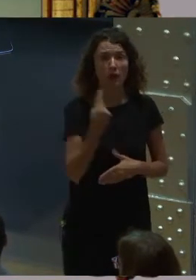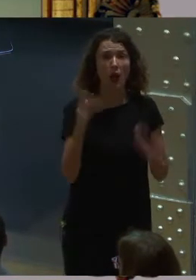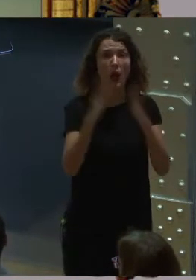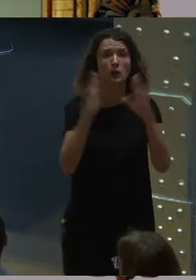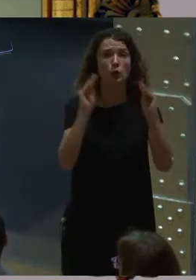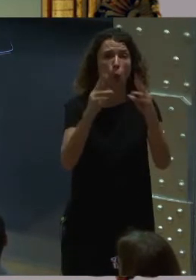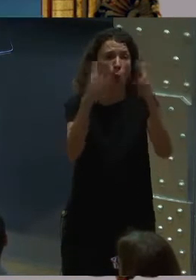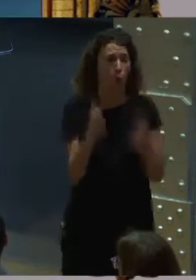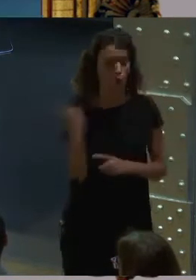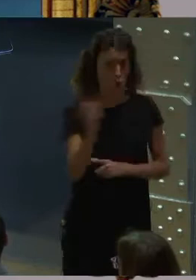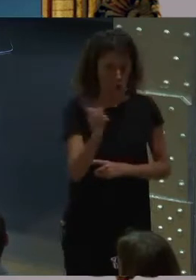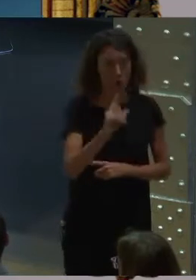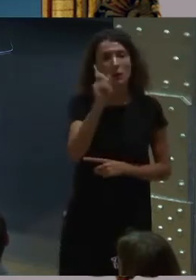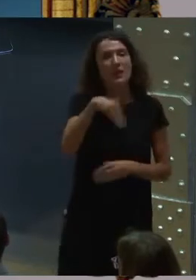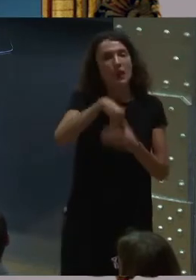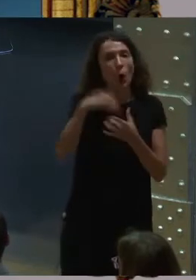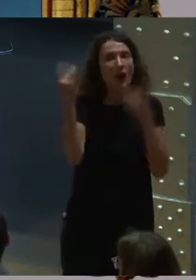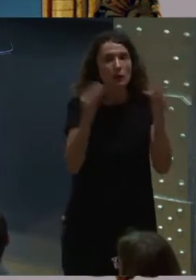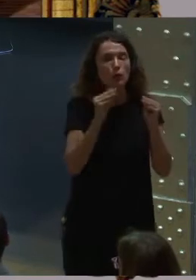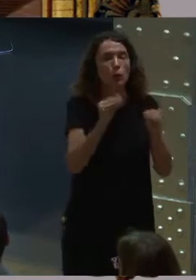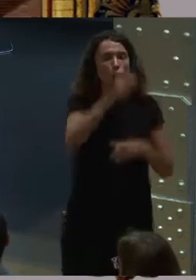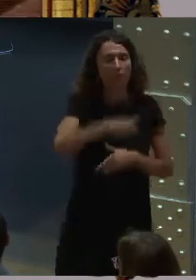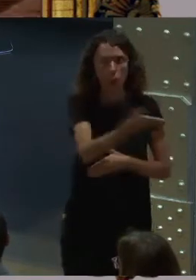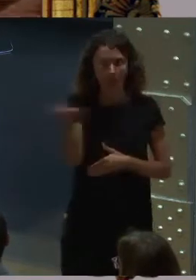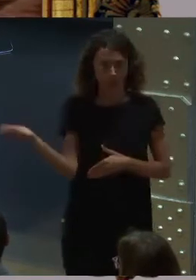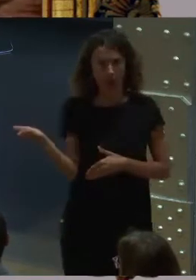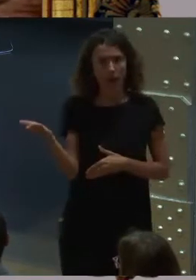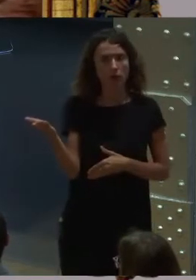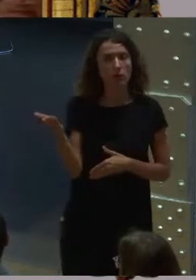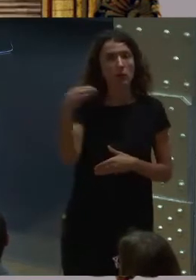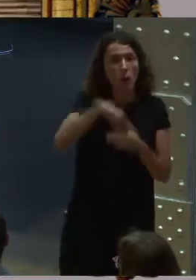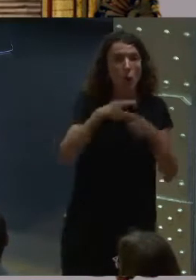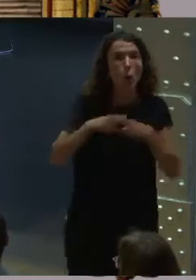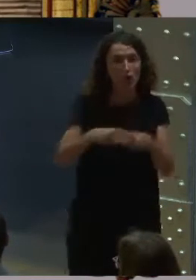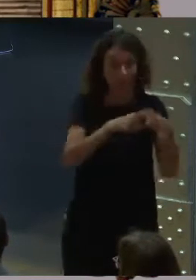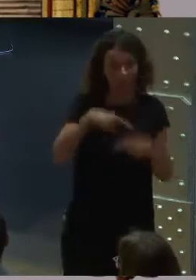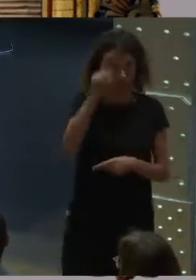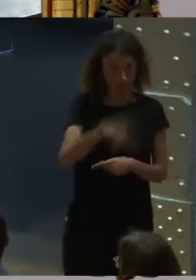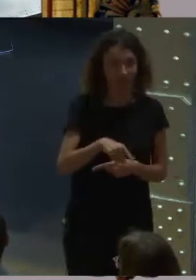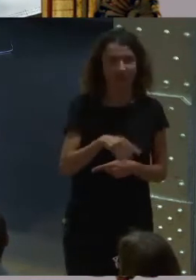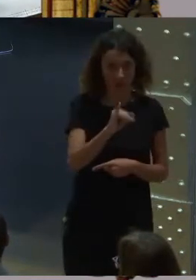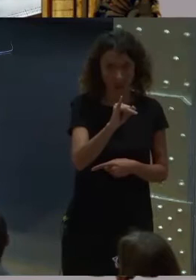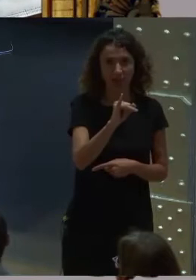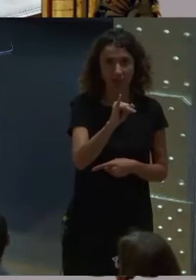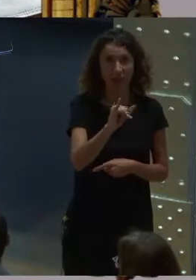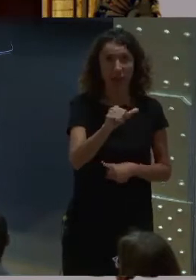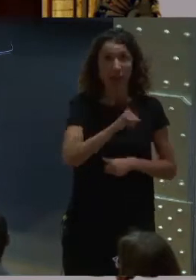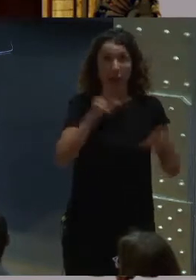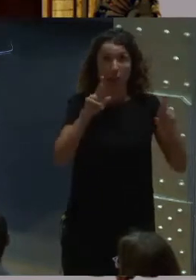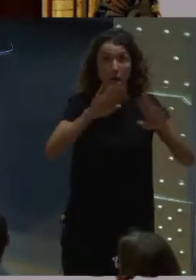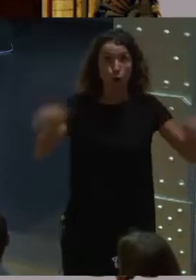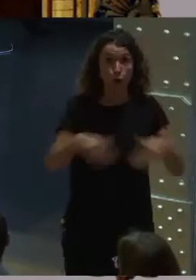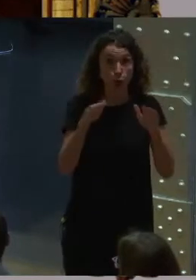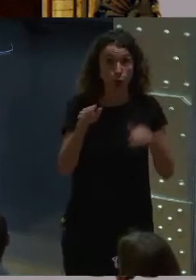It's a communal, shared, citizenly activity in which I would hope that